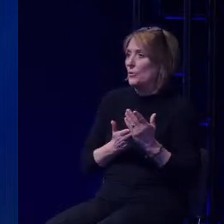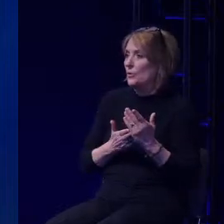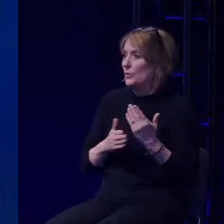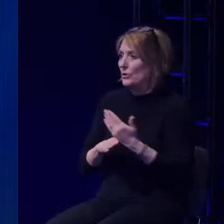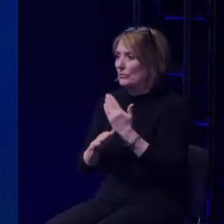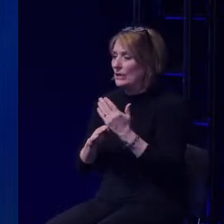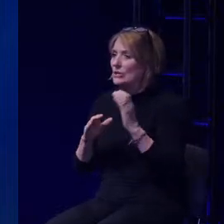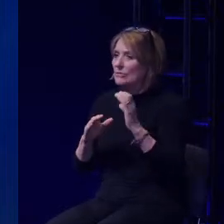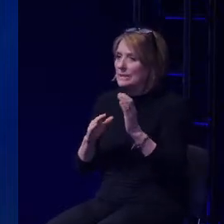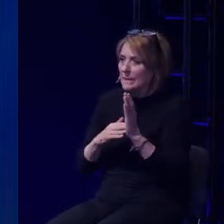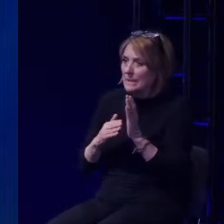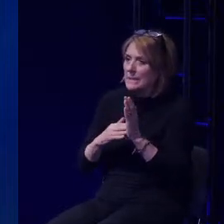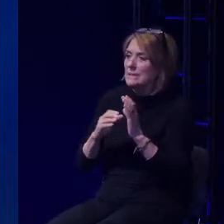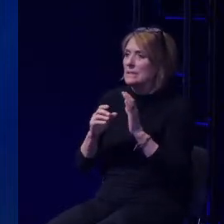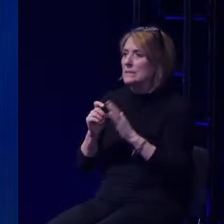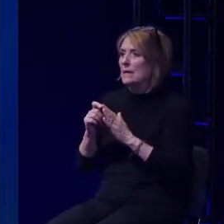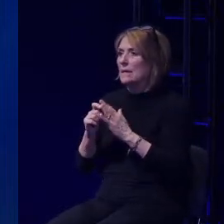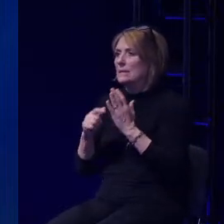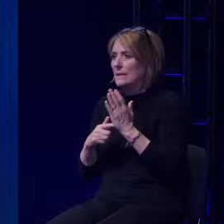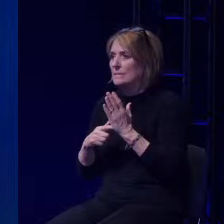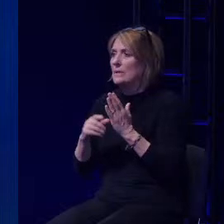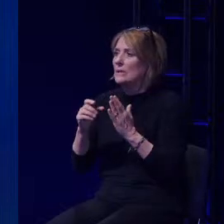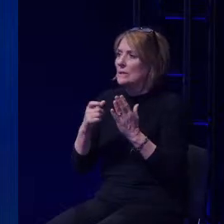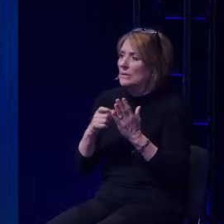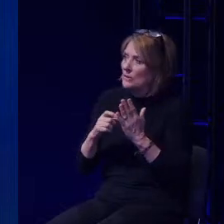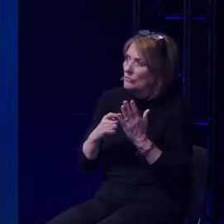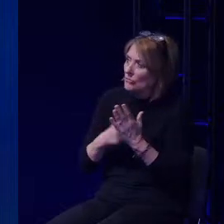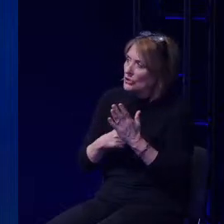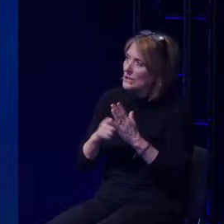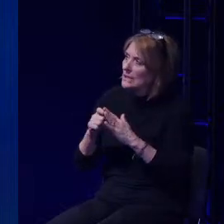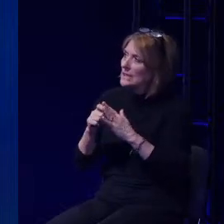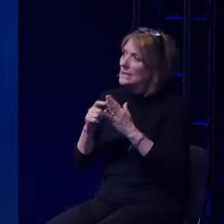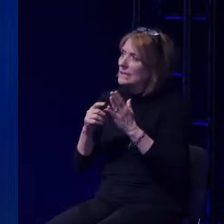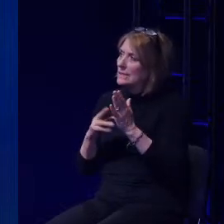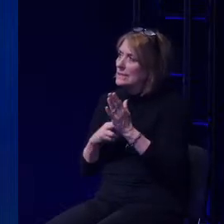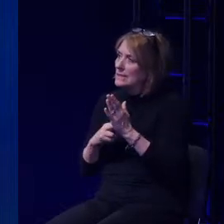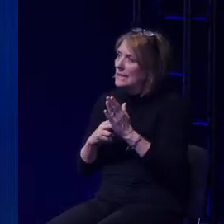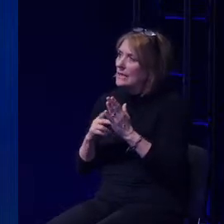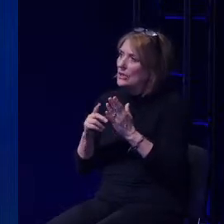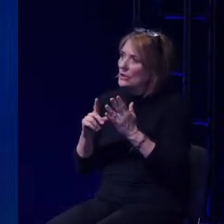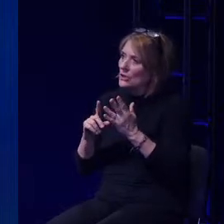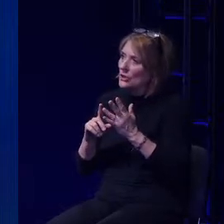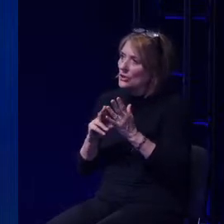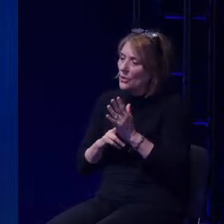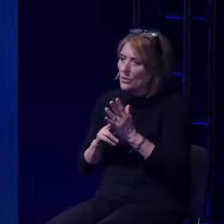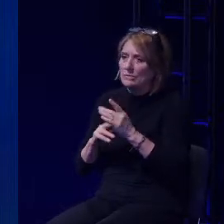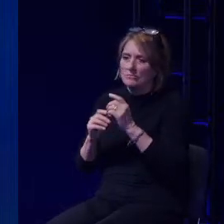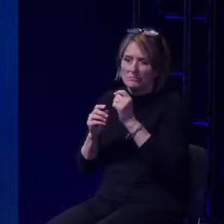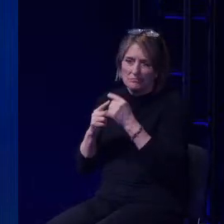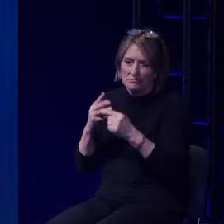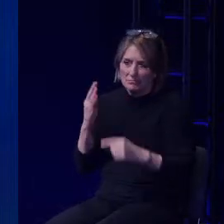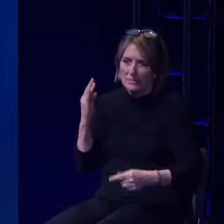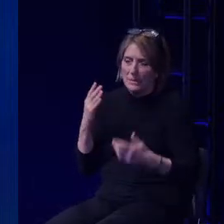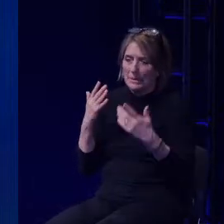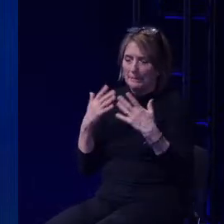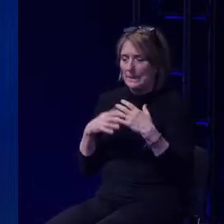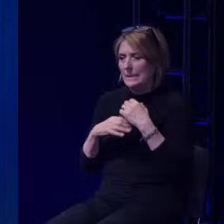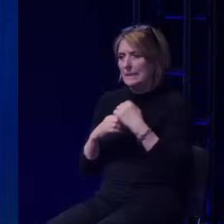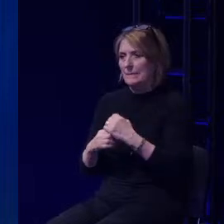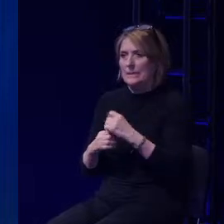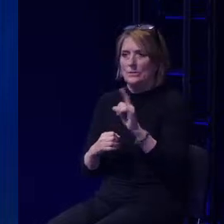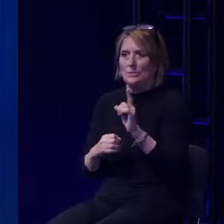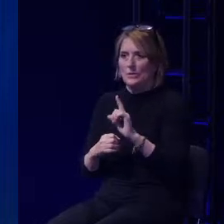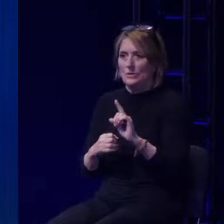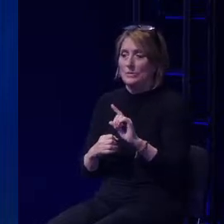Chris Menges, Diane Tams, Dick Pope, Roger Deakins, Nina Kellgren, Nick Nolan, to name just a few, all committed themselves at